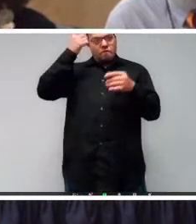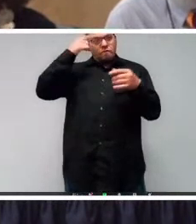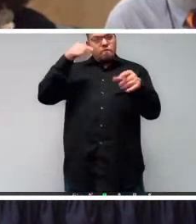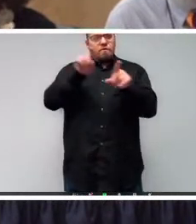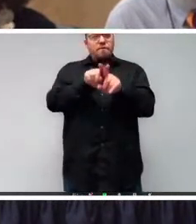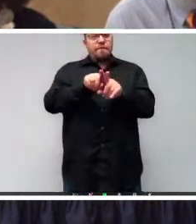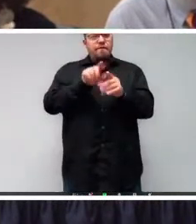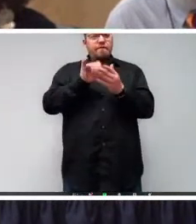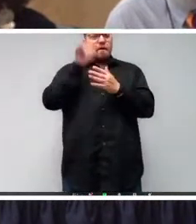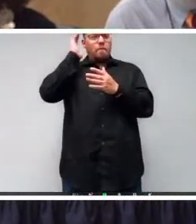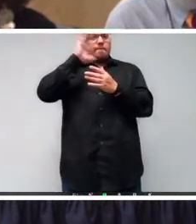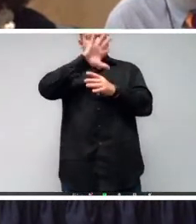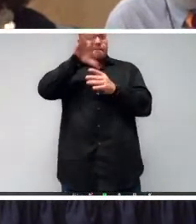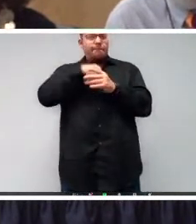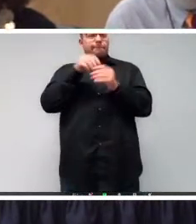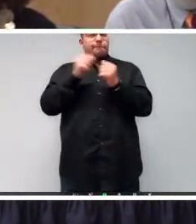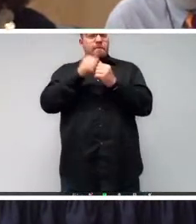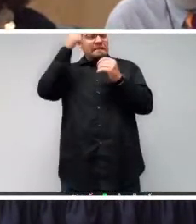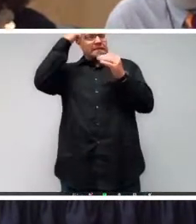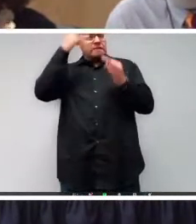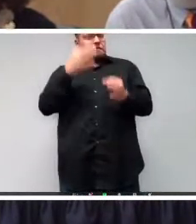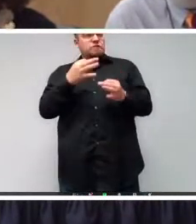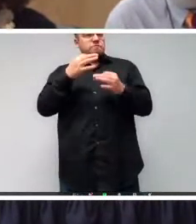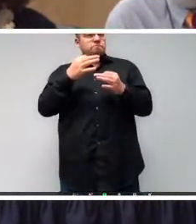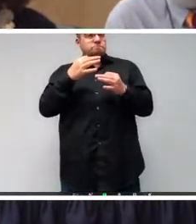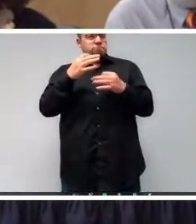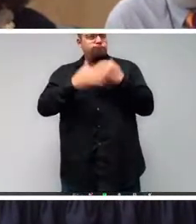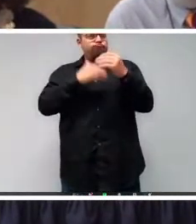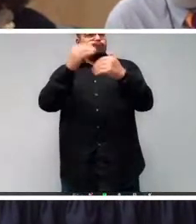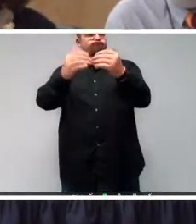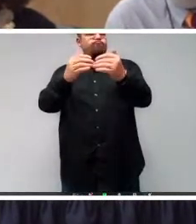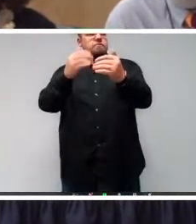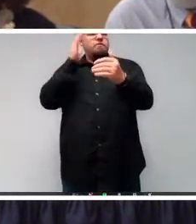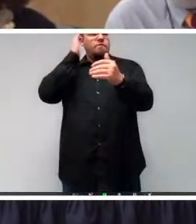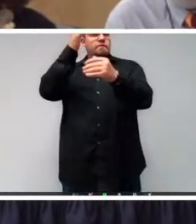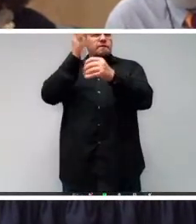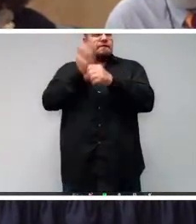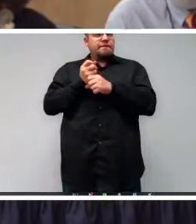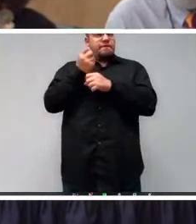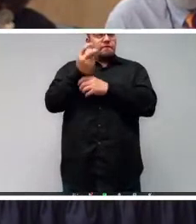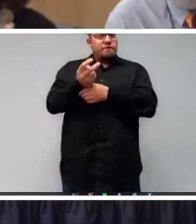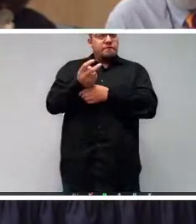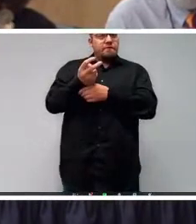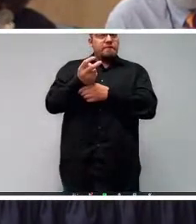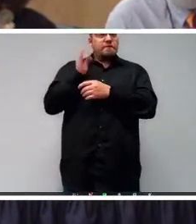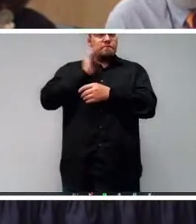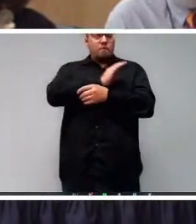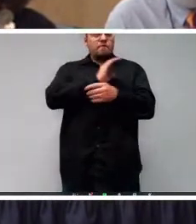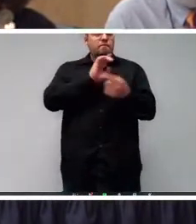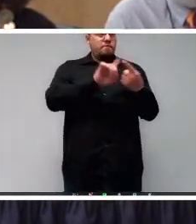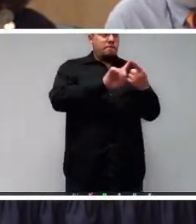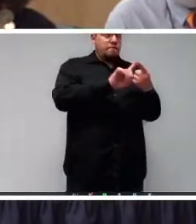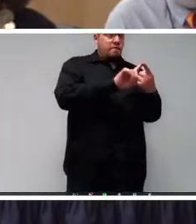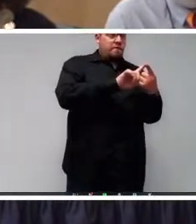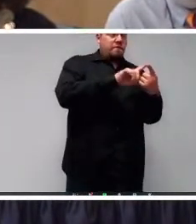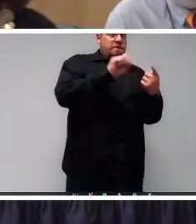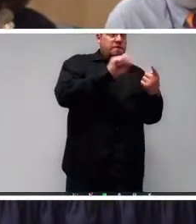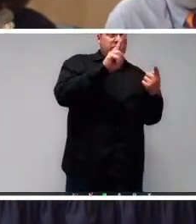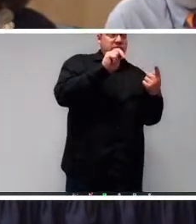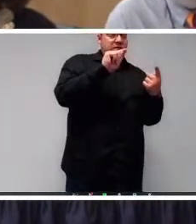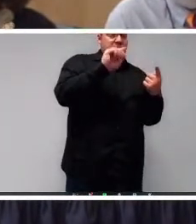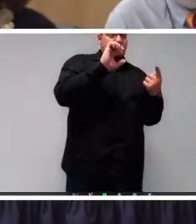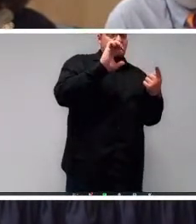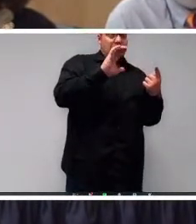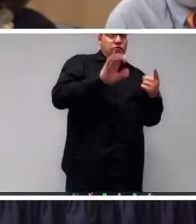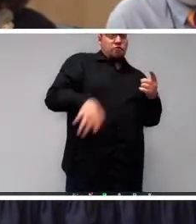to be part of the decision process. You'll be receiving two as a board, one from SunTech donating the land,